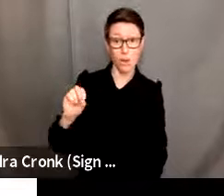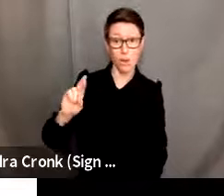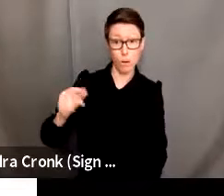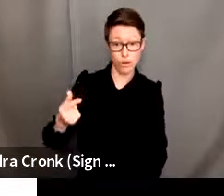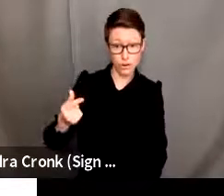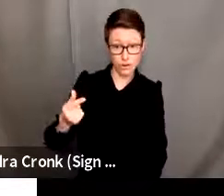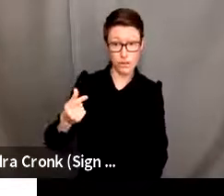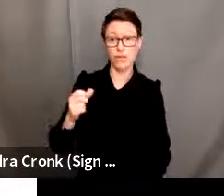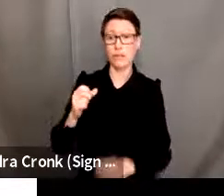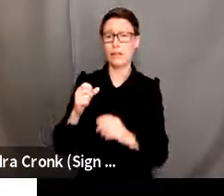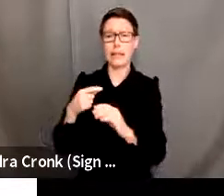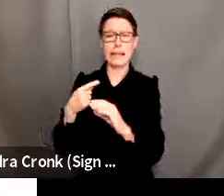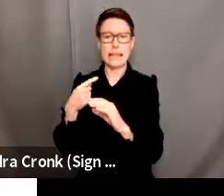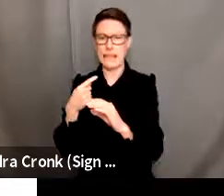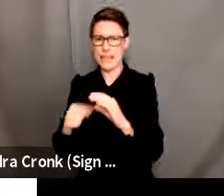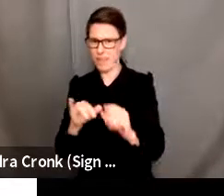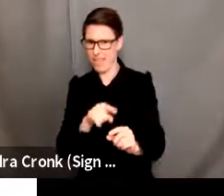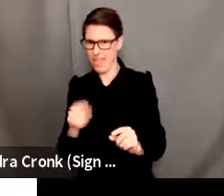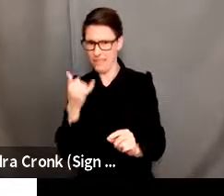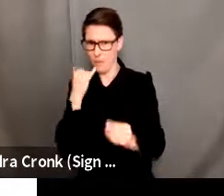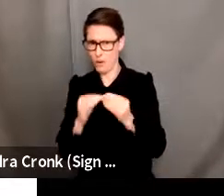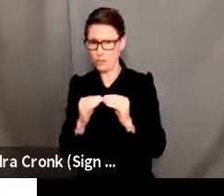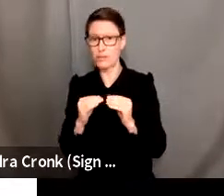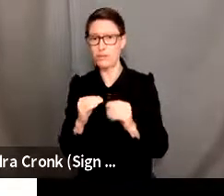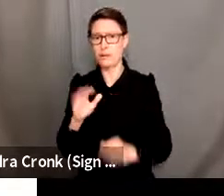or call us at that phone number,